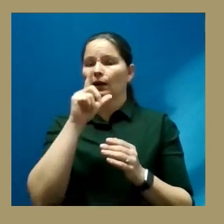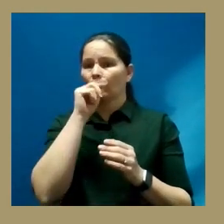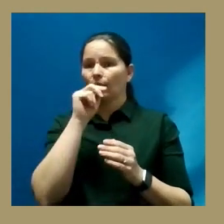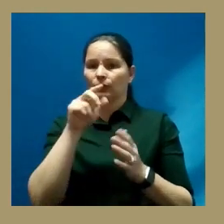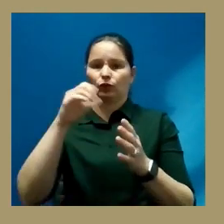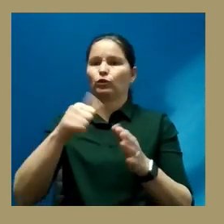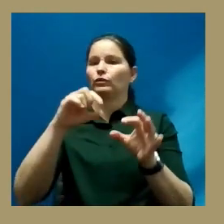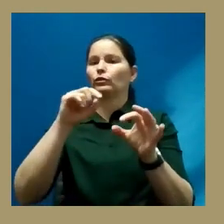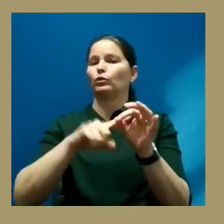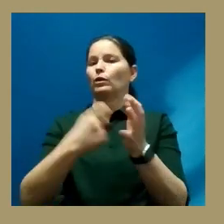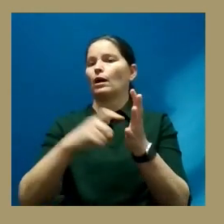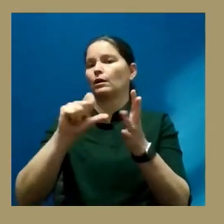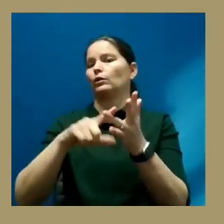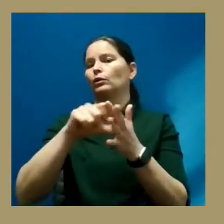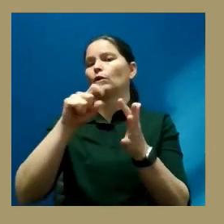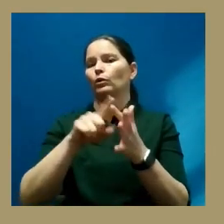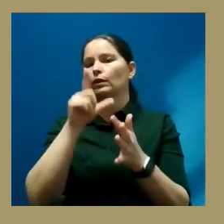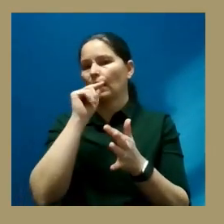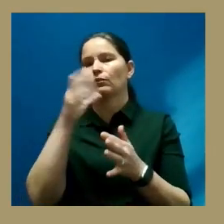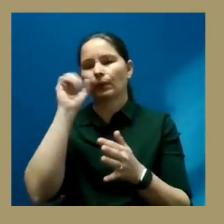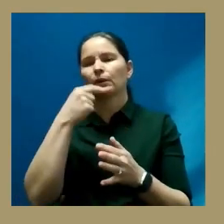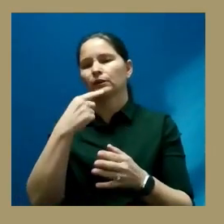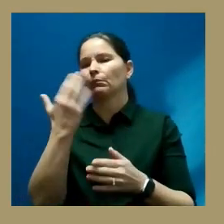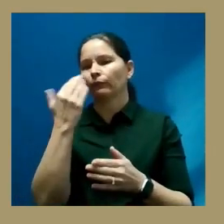app, as mentioned previously.